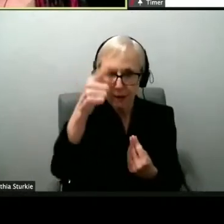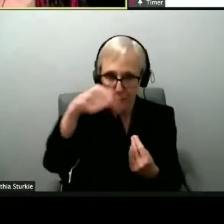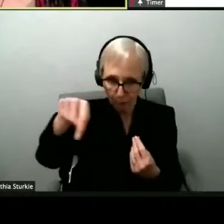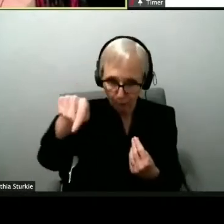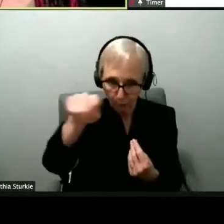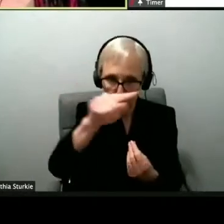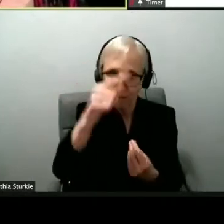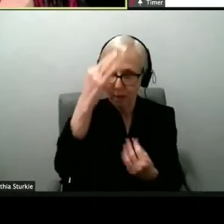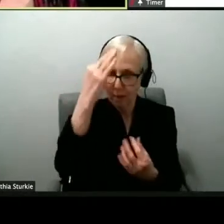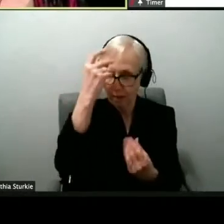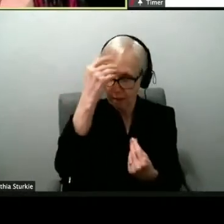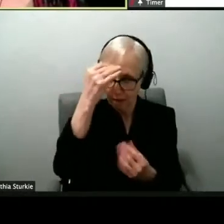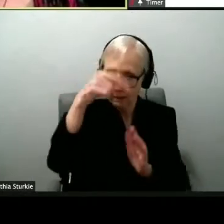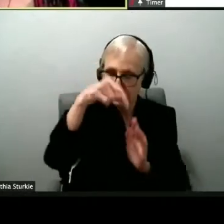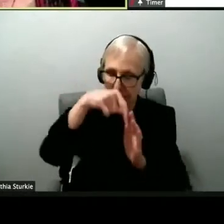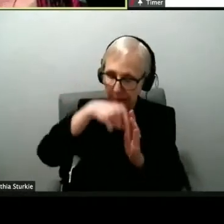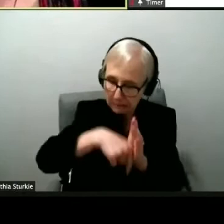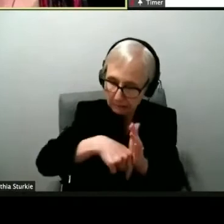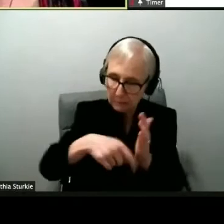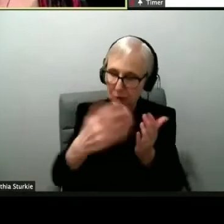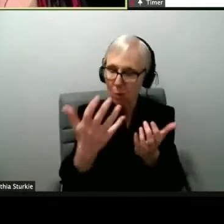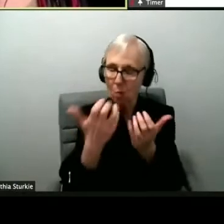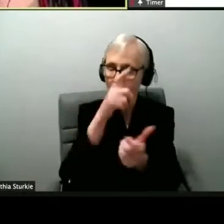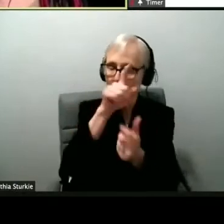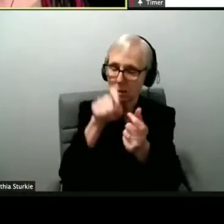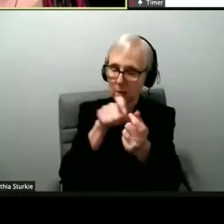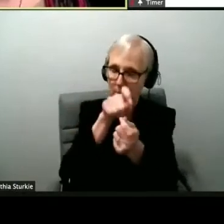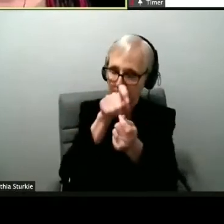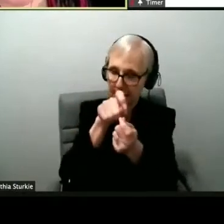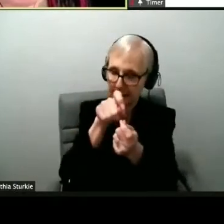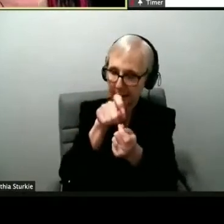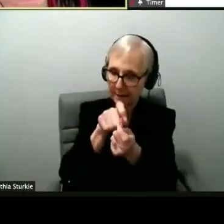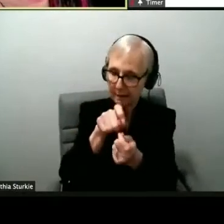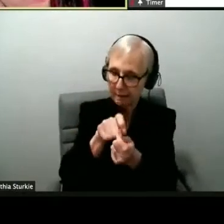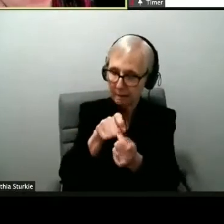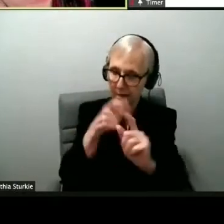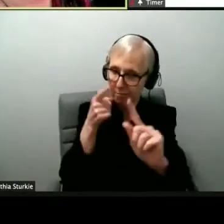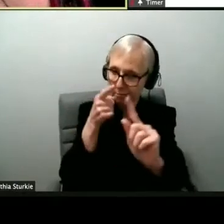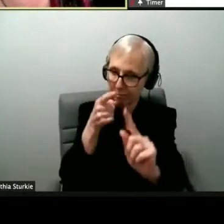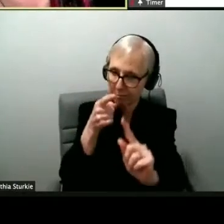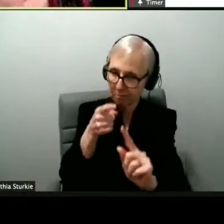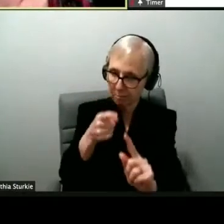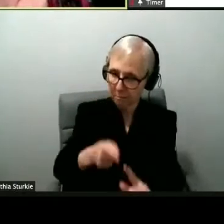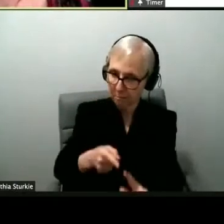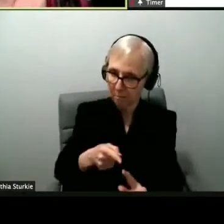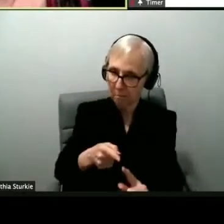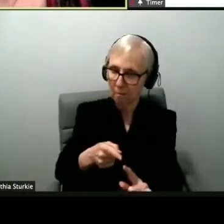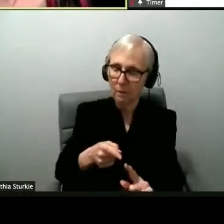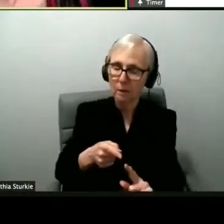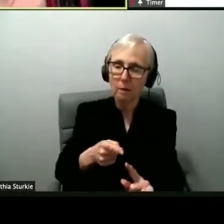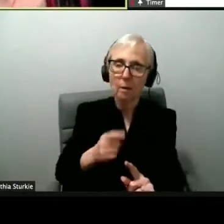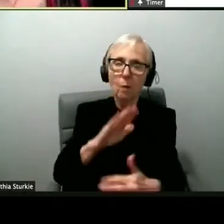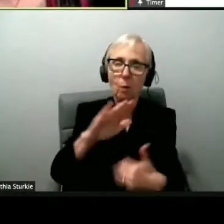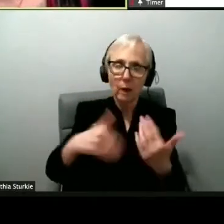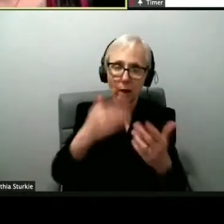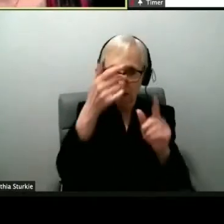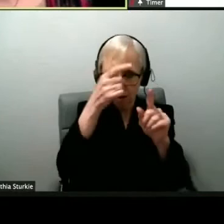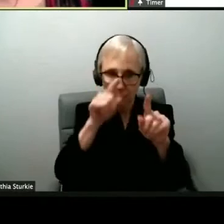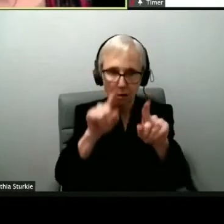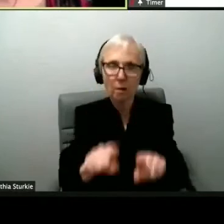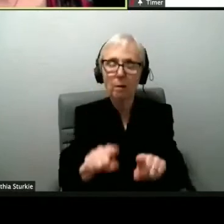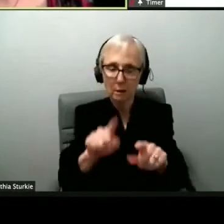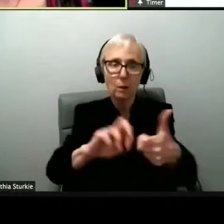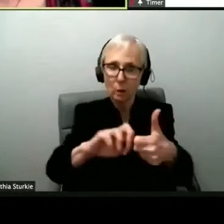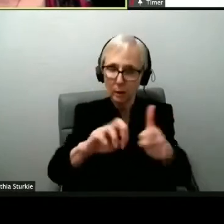thought deeply about it. And so I really want some specifics on what you've thought about where you would go. We all agree it's